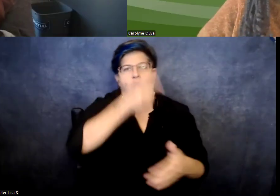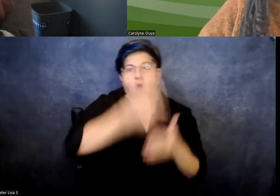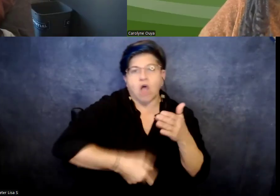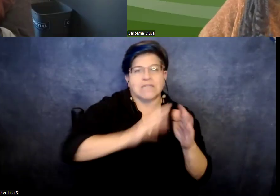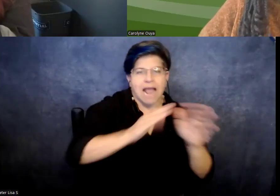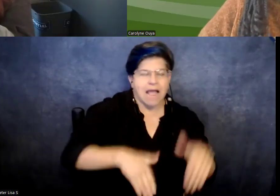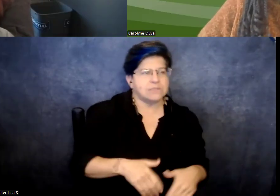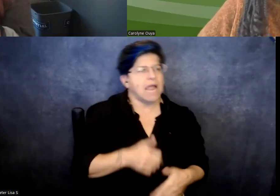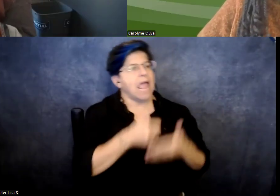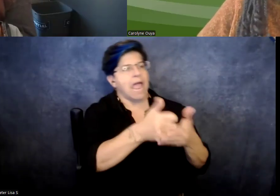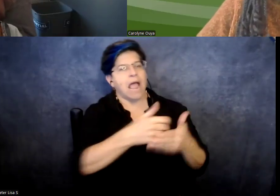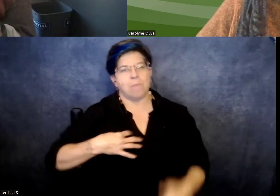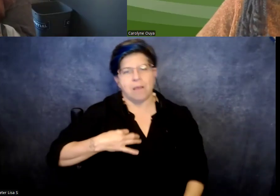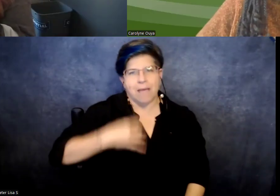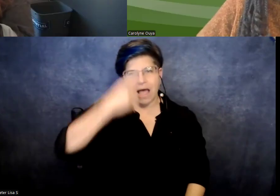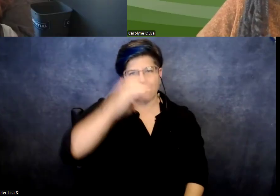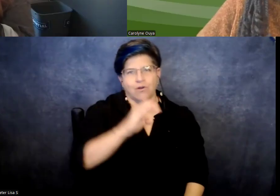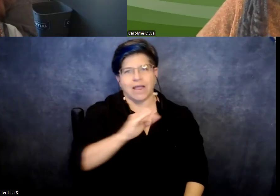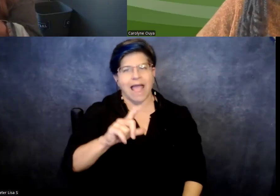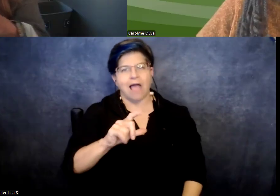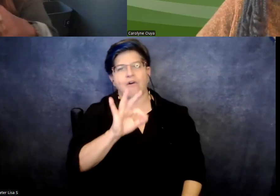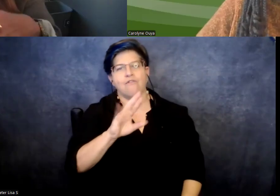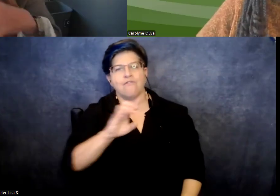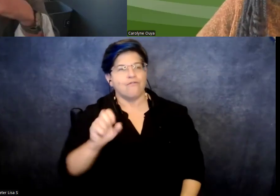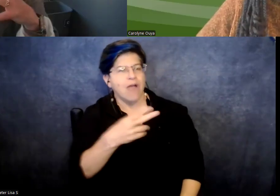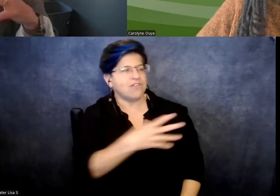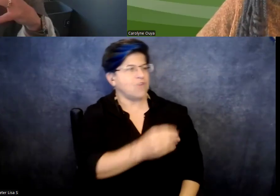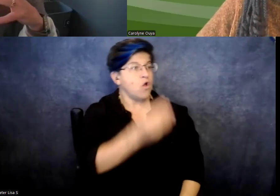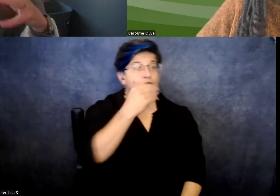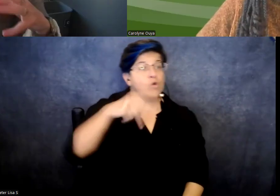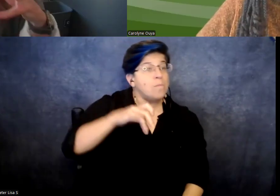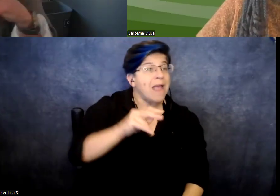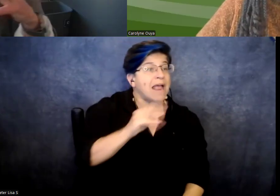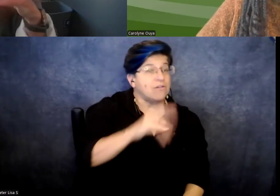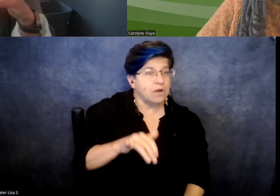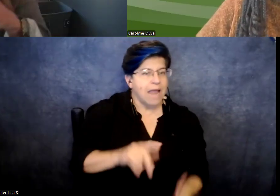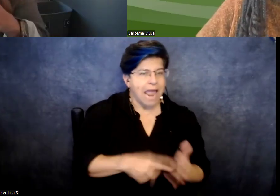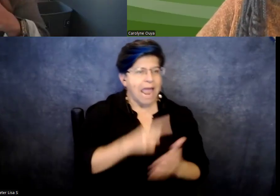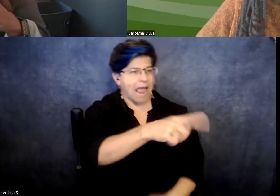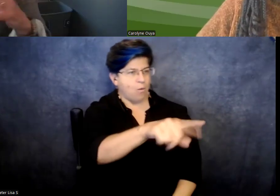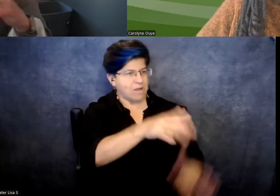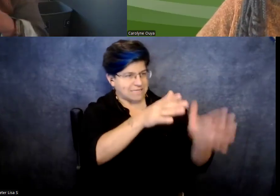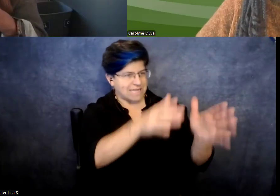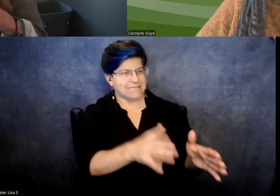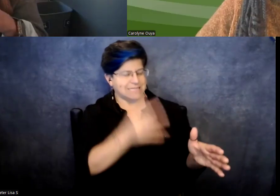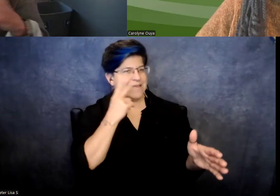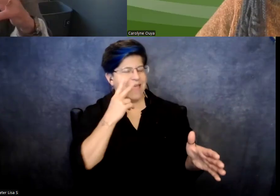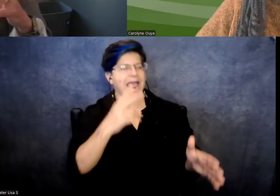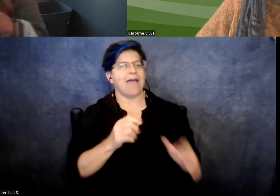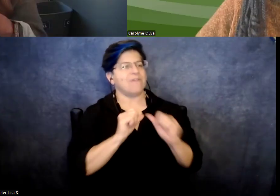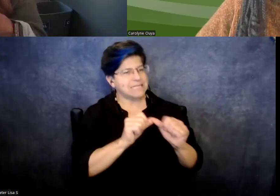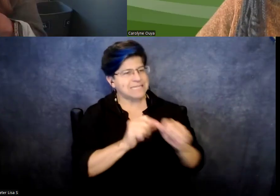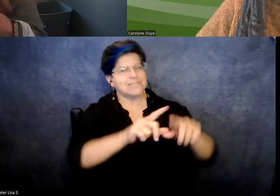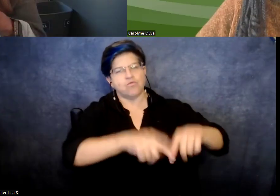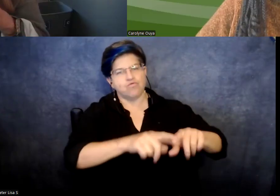you apply for your CalFresh, and we have a food pantry. And once they see this person is consistent and reliable